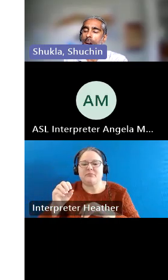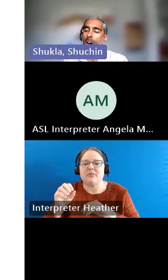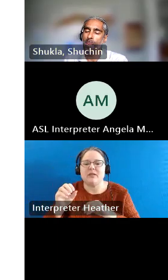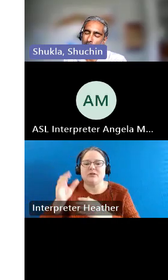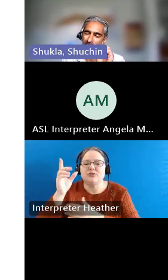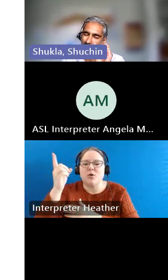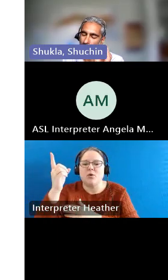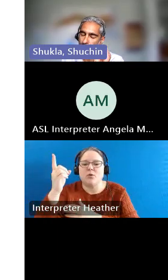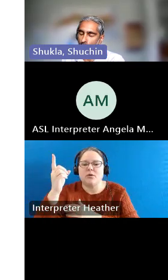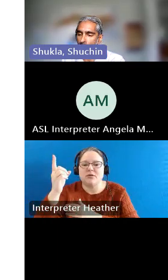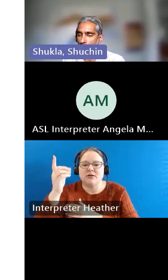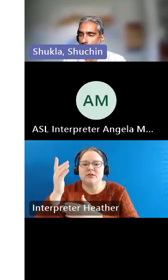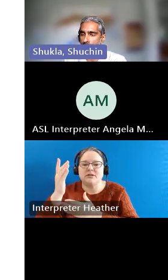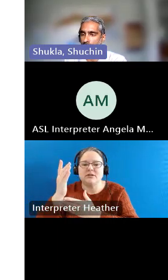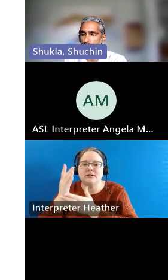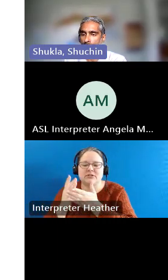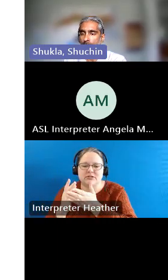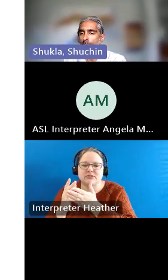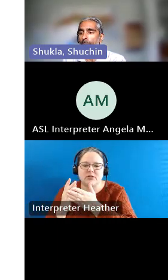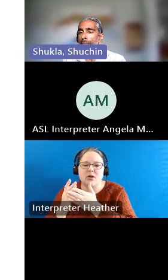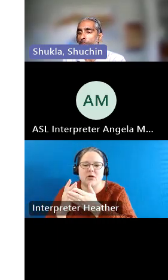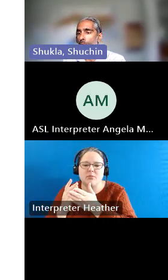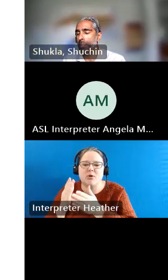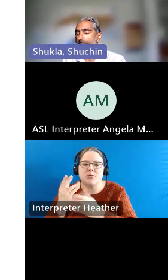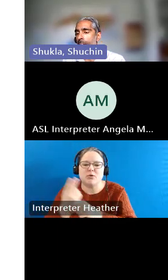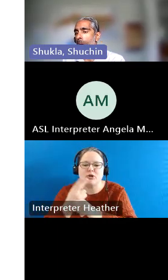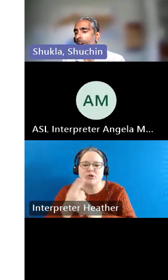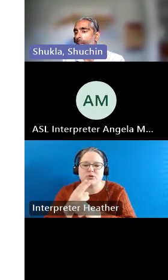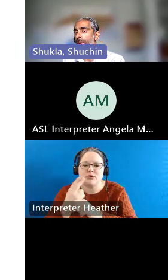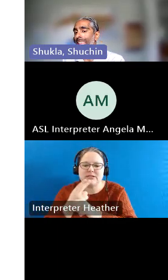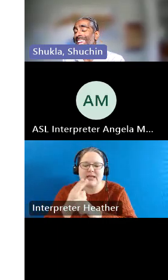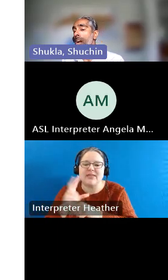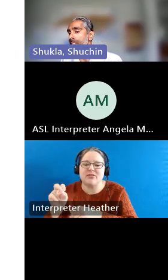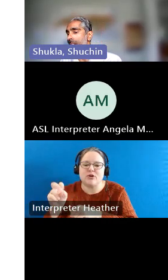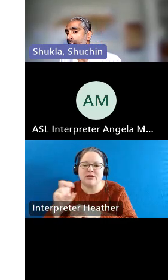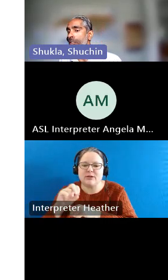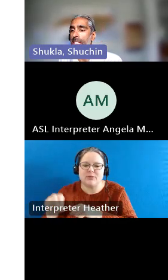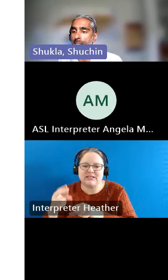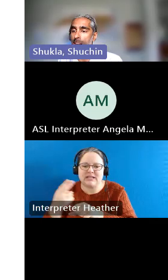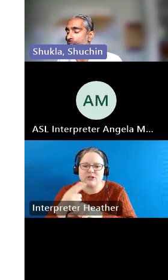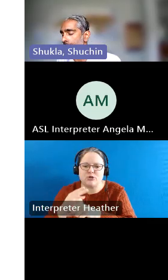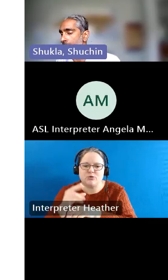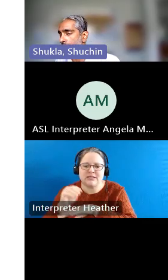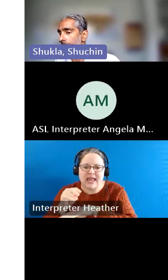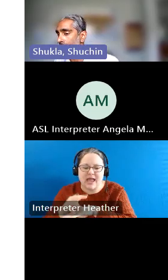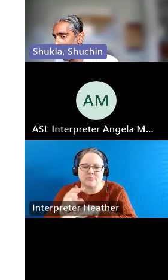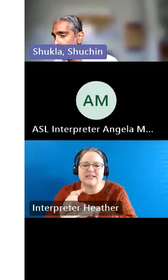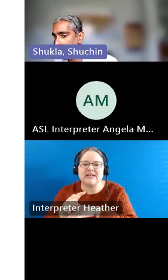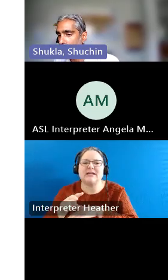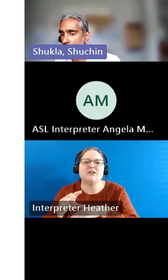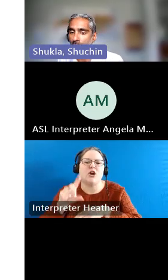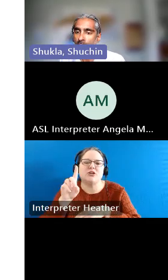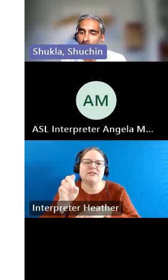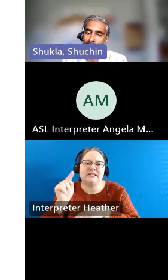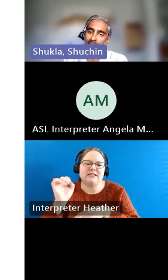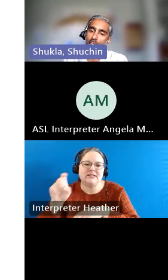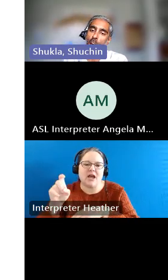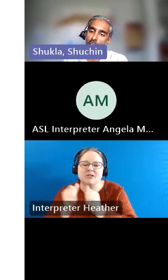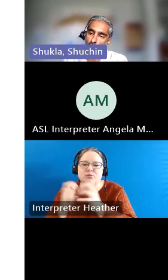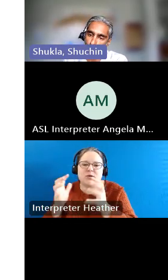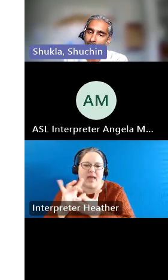buprenorphine, and maybe a tiny bit on naltrexone. 30% are in counseling or detox or some treatment without